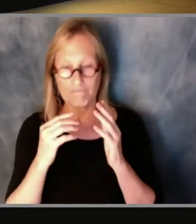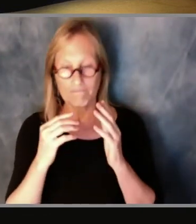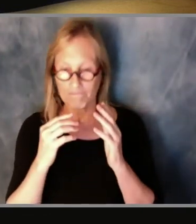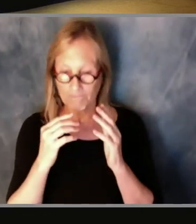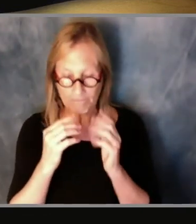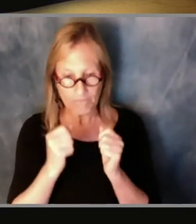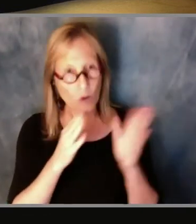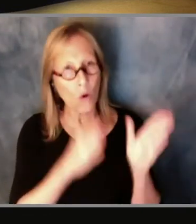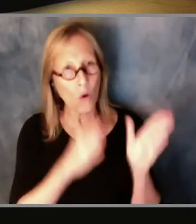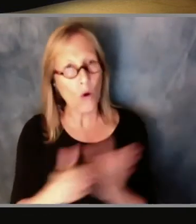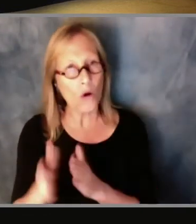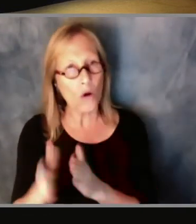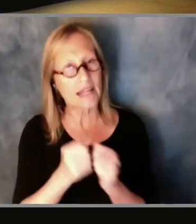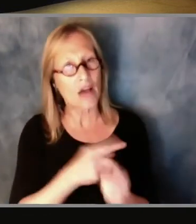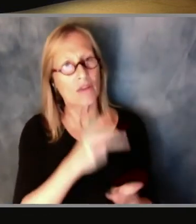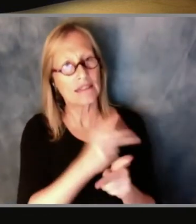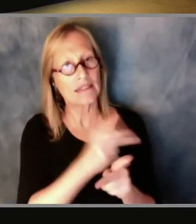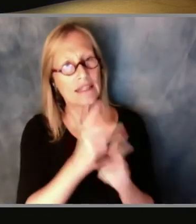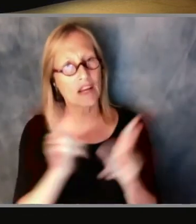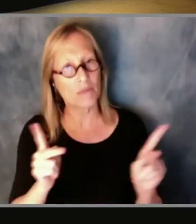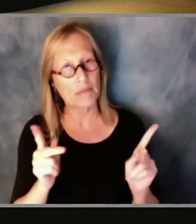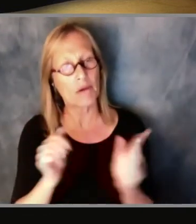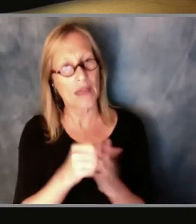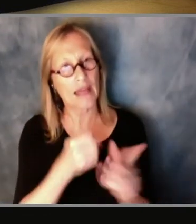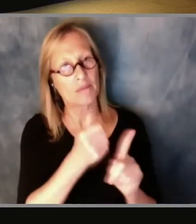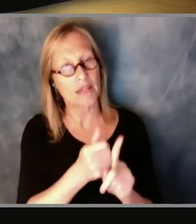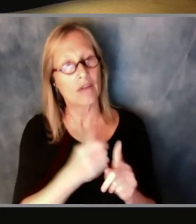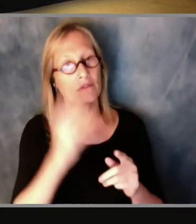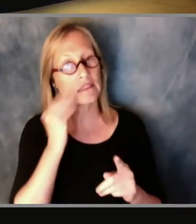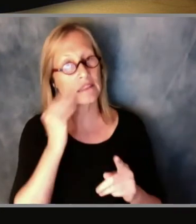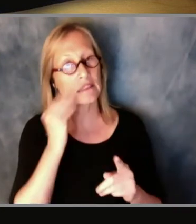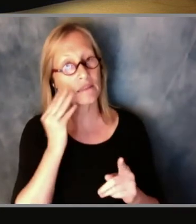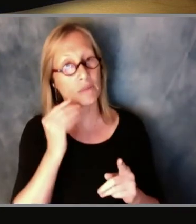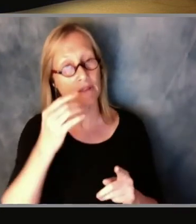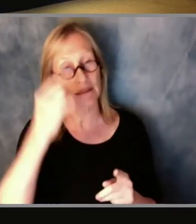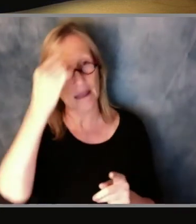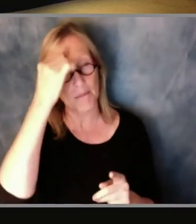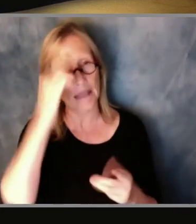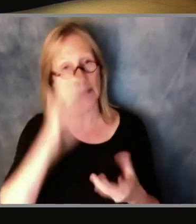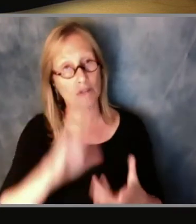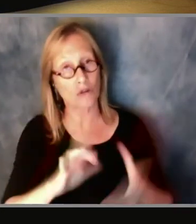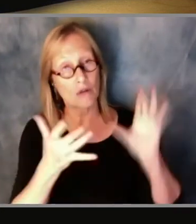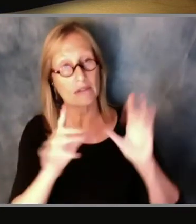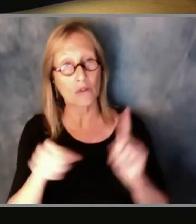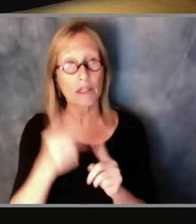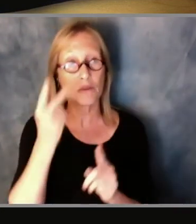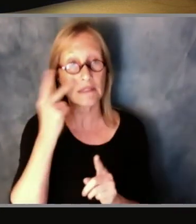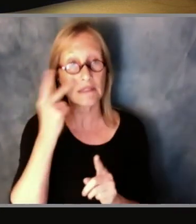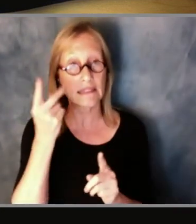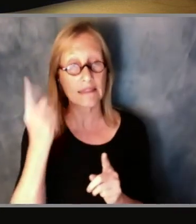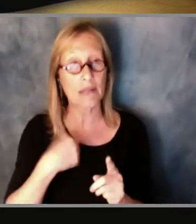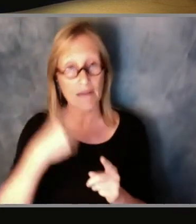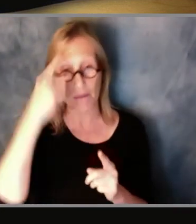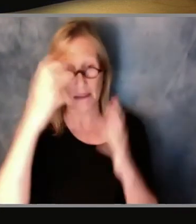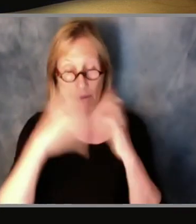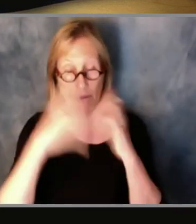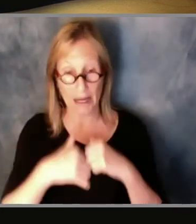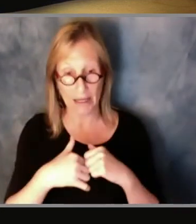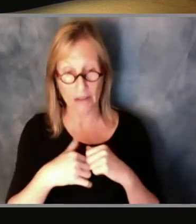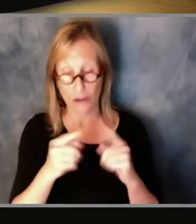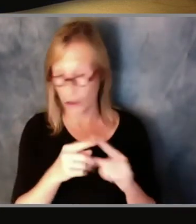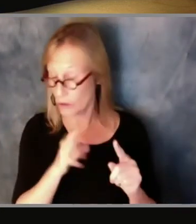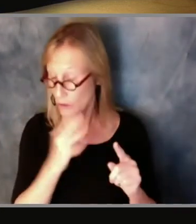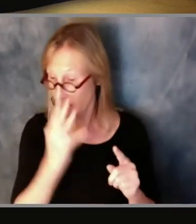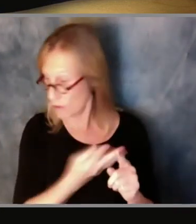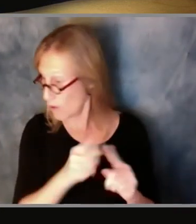treat people having a mental crisis. When you see someone having a breakdown, what do you do? Do you look away and walk away? Or do you